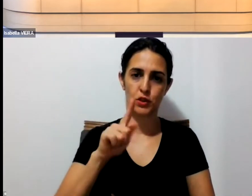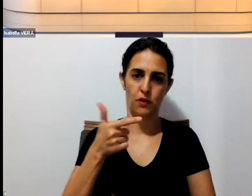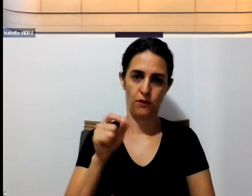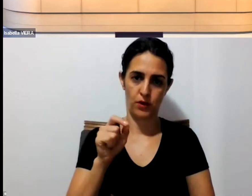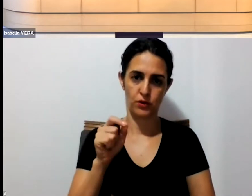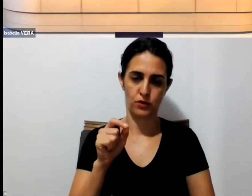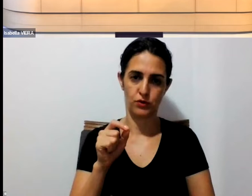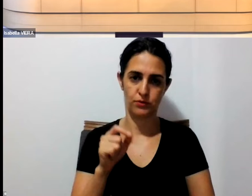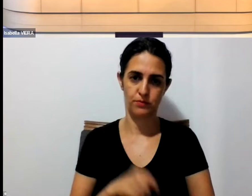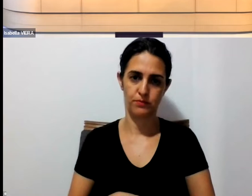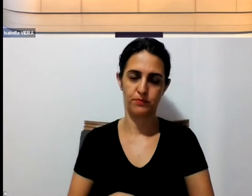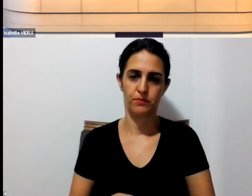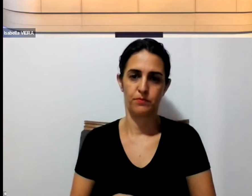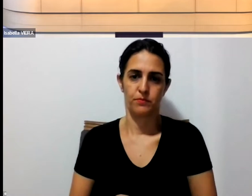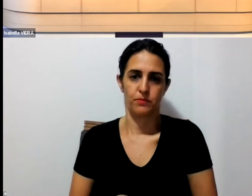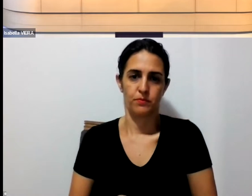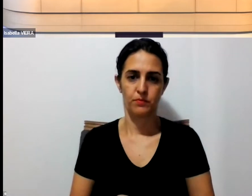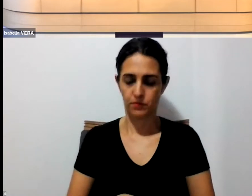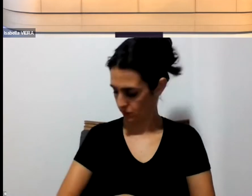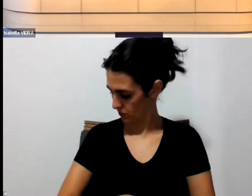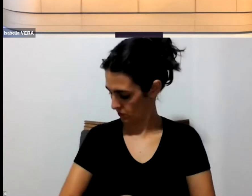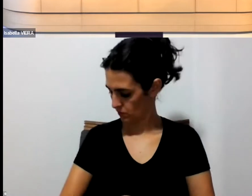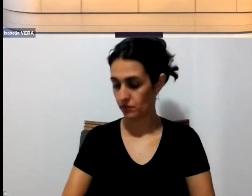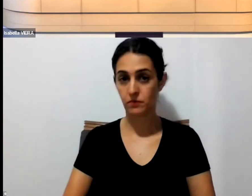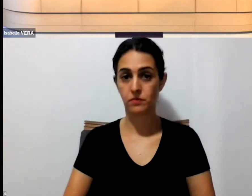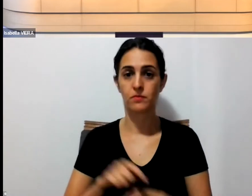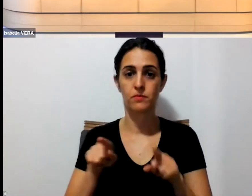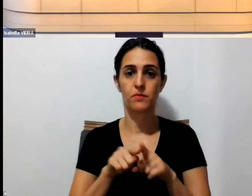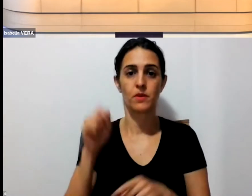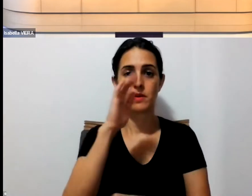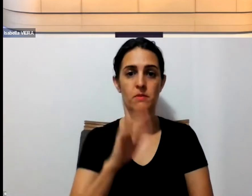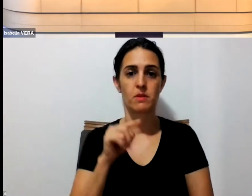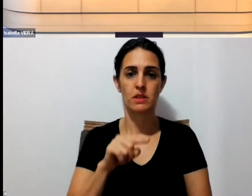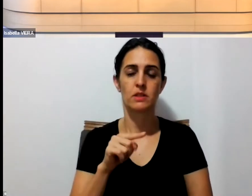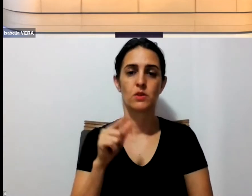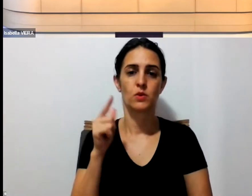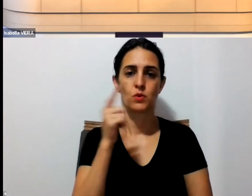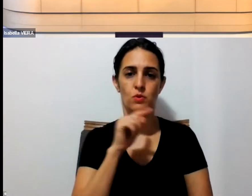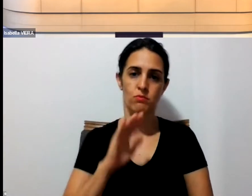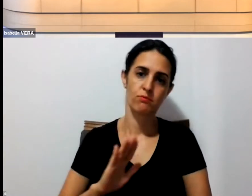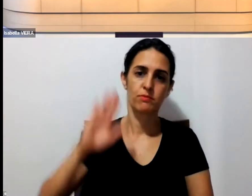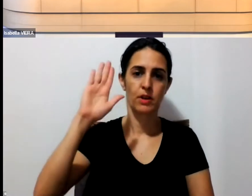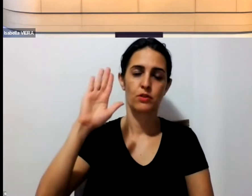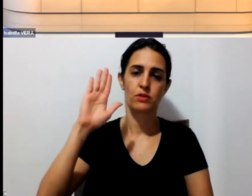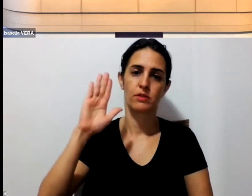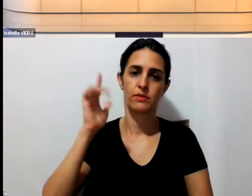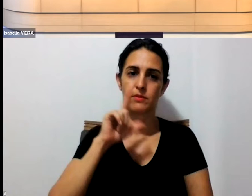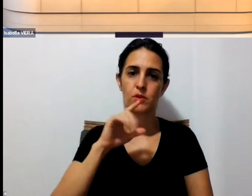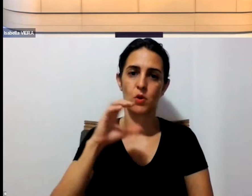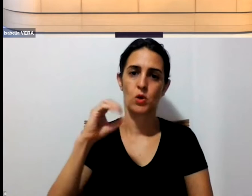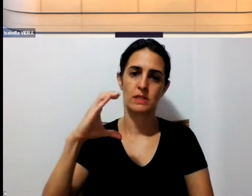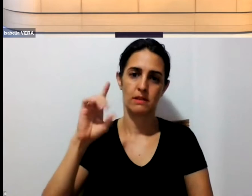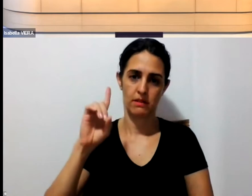Neiva. Hello, Júlia. She is from Conectas,